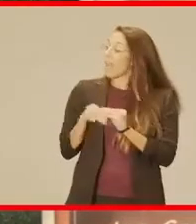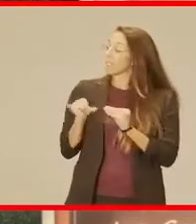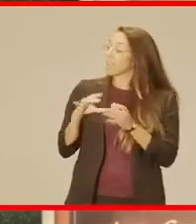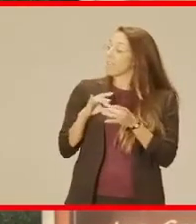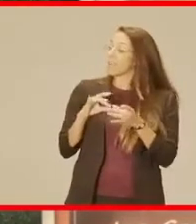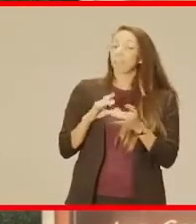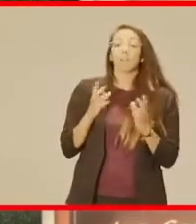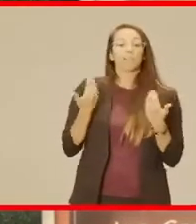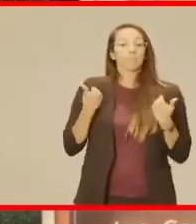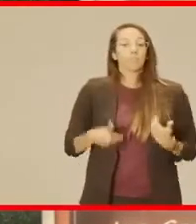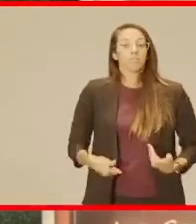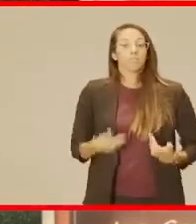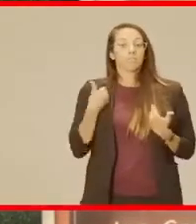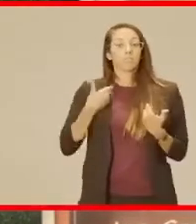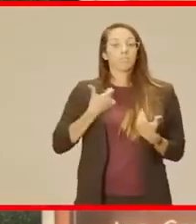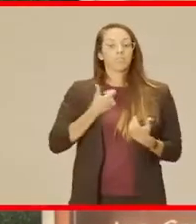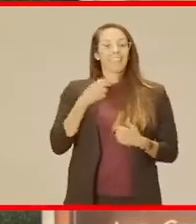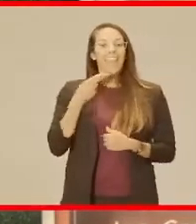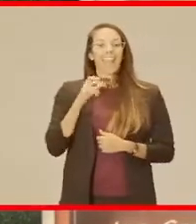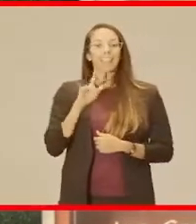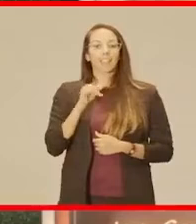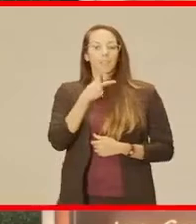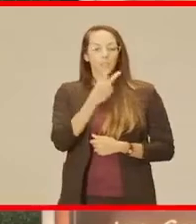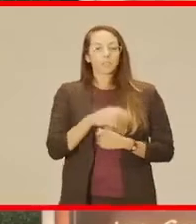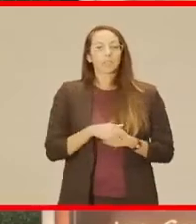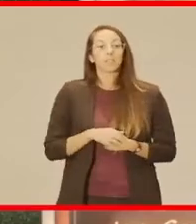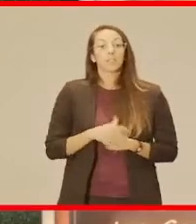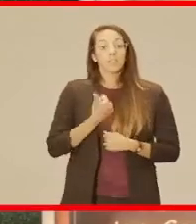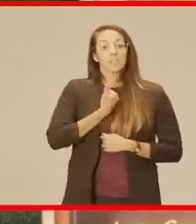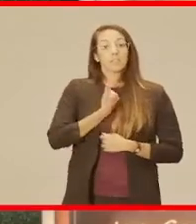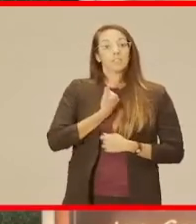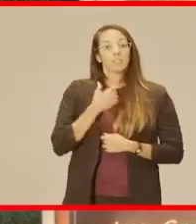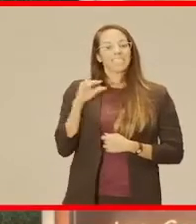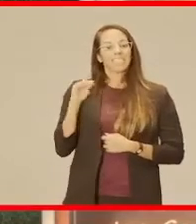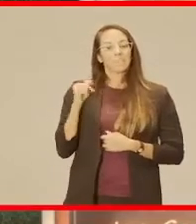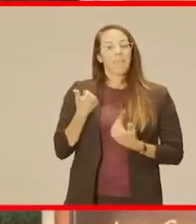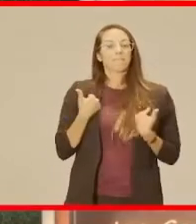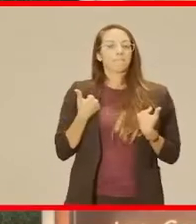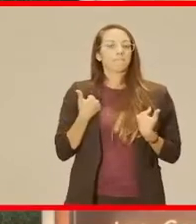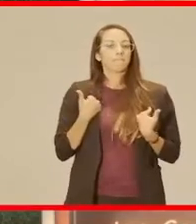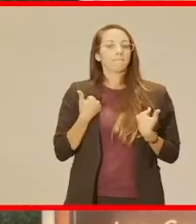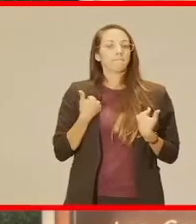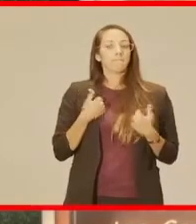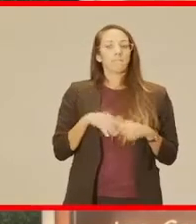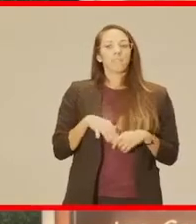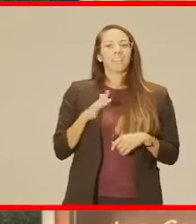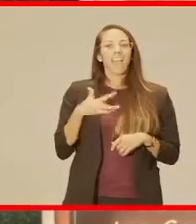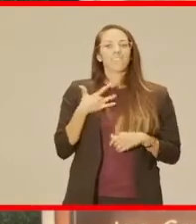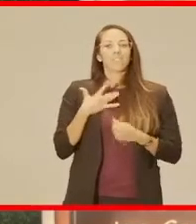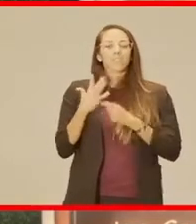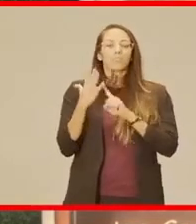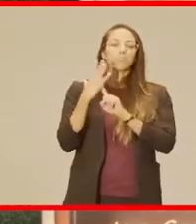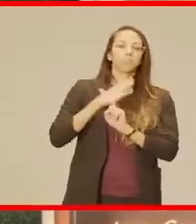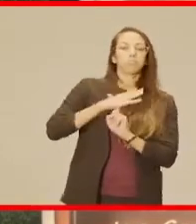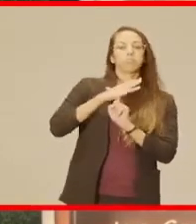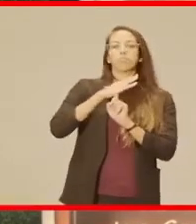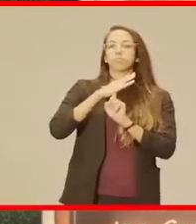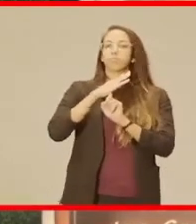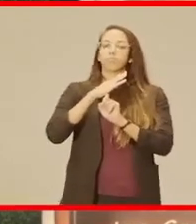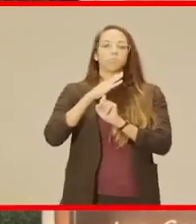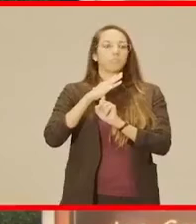As a person with a disability myself, I kind of feel oppressed.